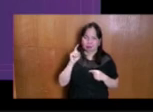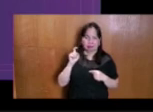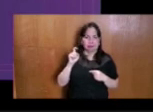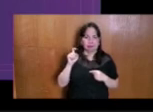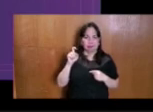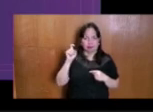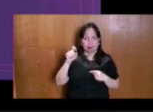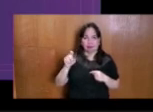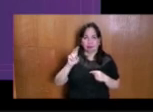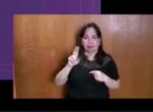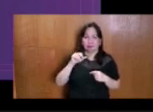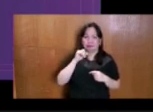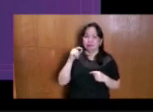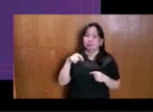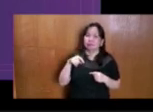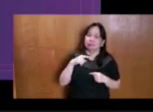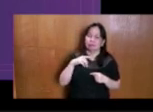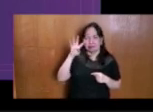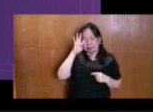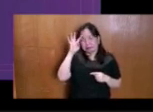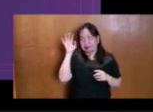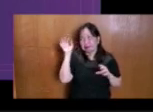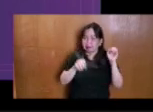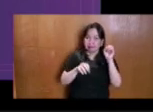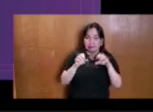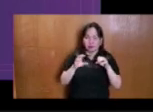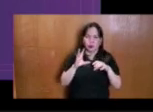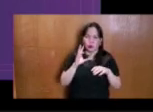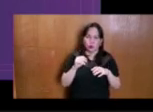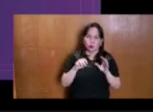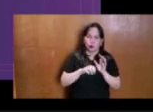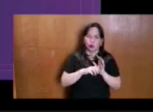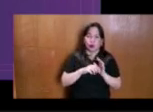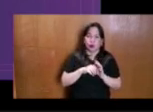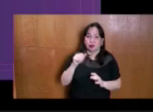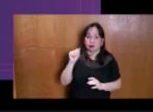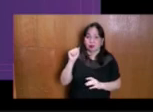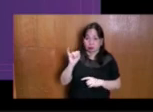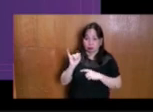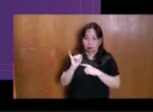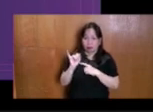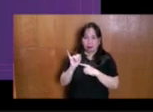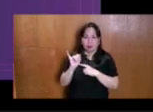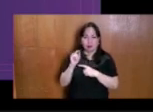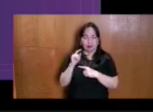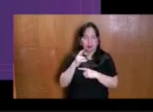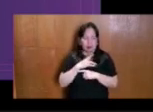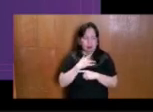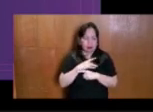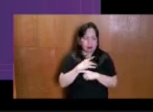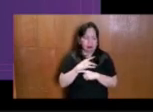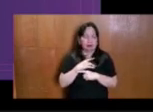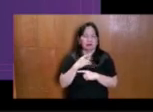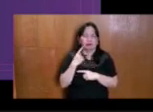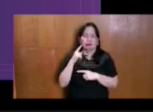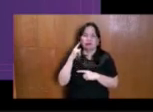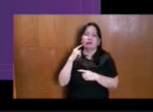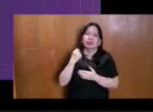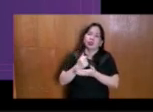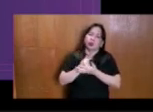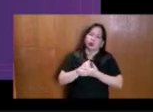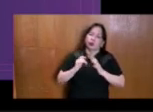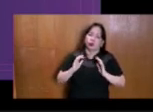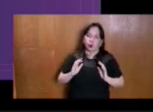not something that you just feel. So when you play with AI tools, you get the feeling that you've been helped, or you